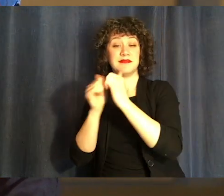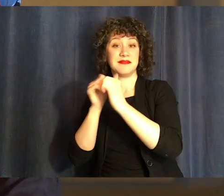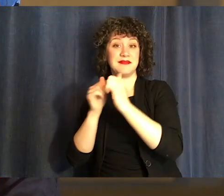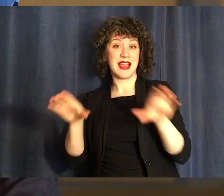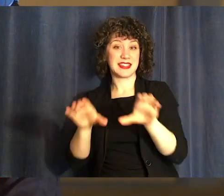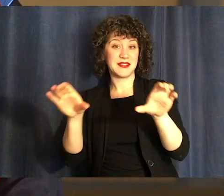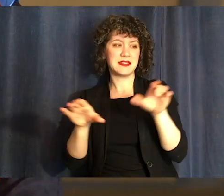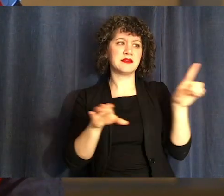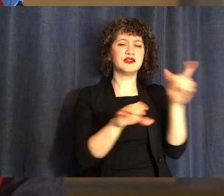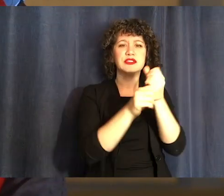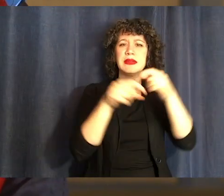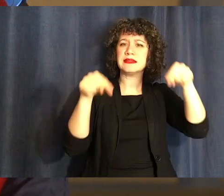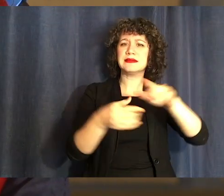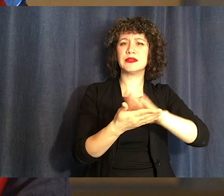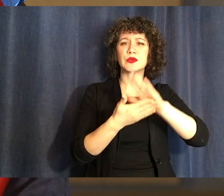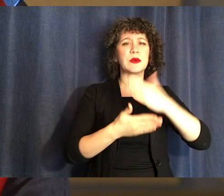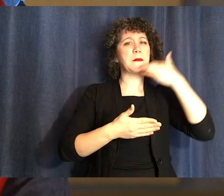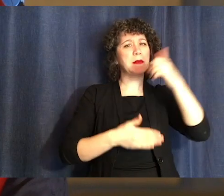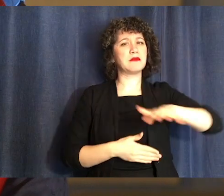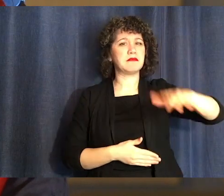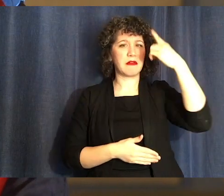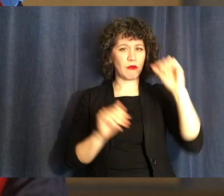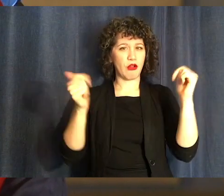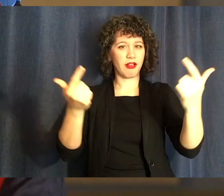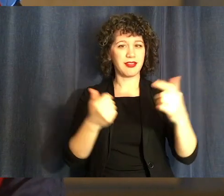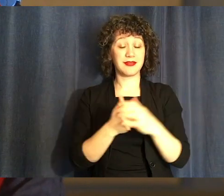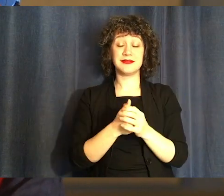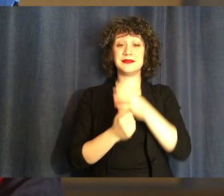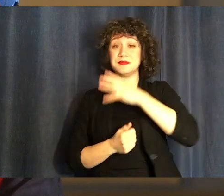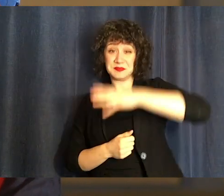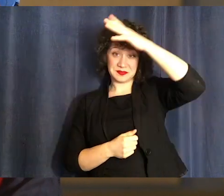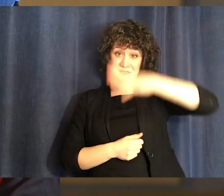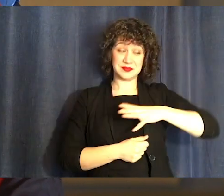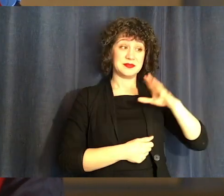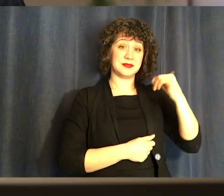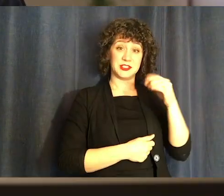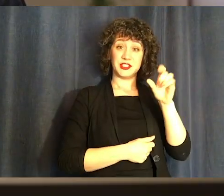Houston Junior Senior High a better place for us all. Ladies and gentlemen, Jaden Winsenberg.